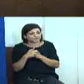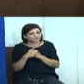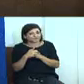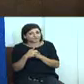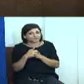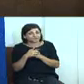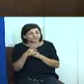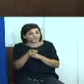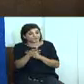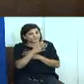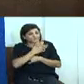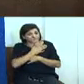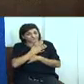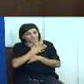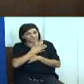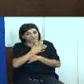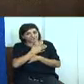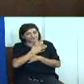you're mine.